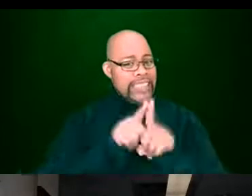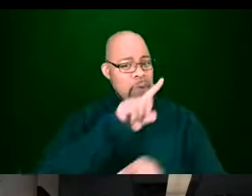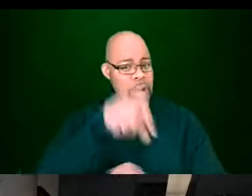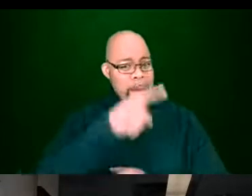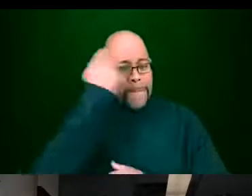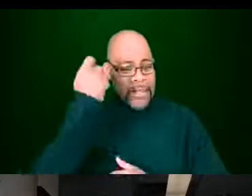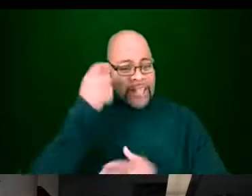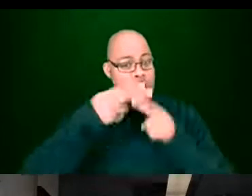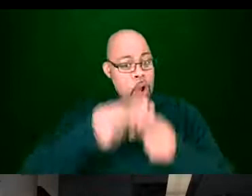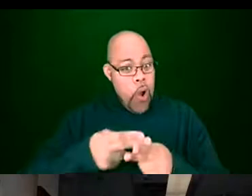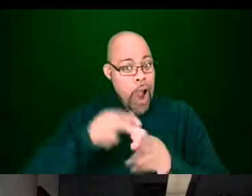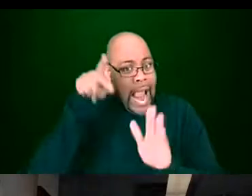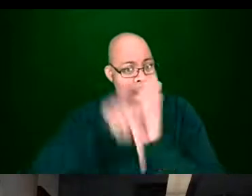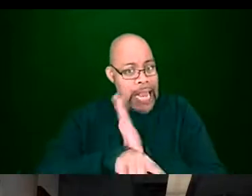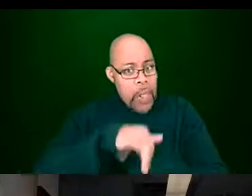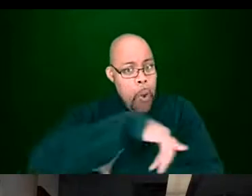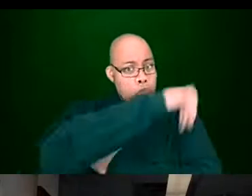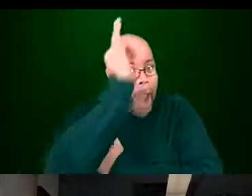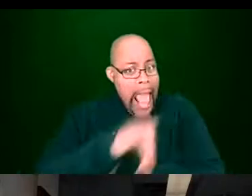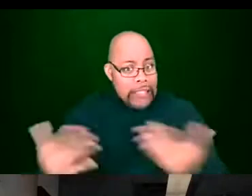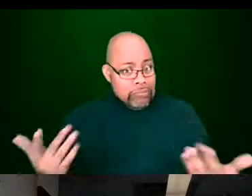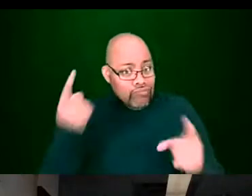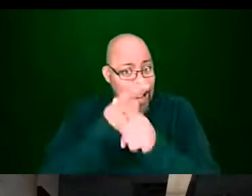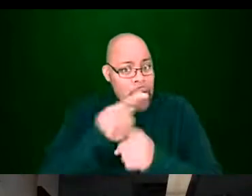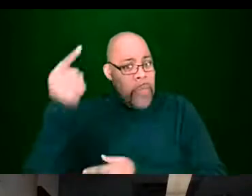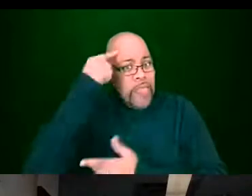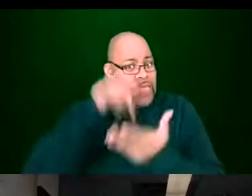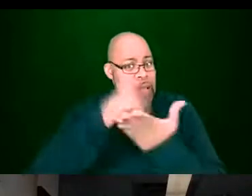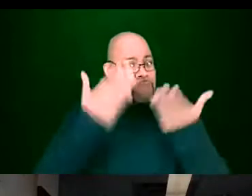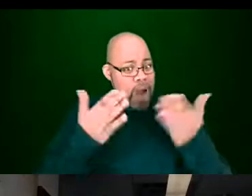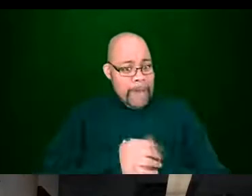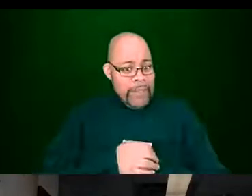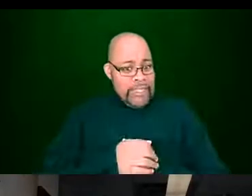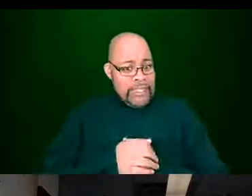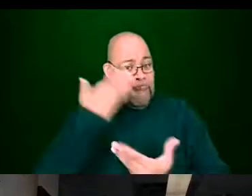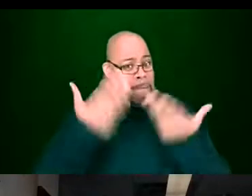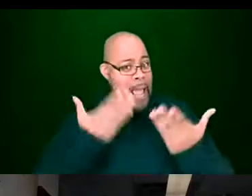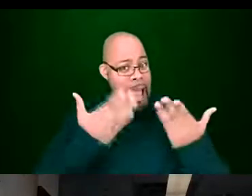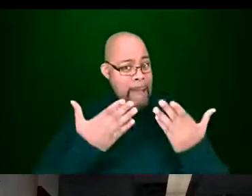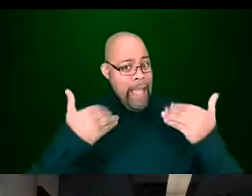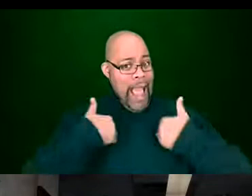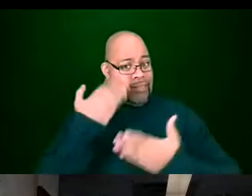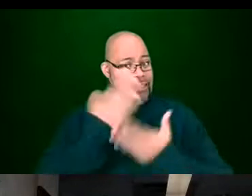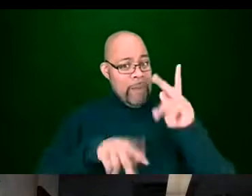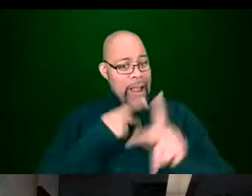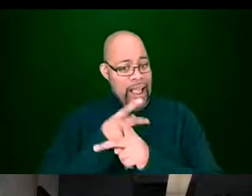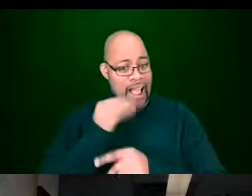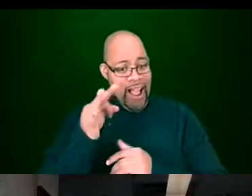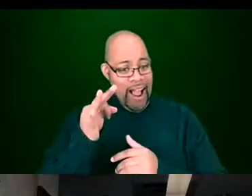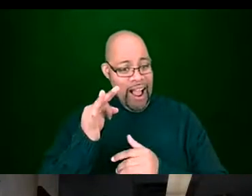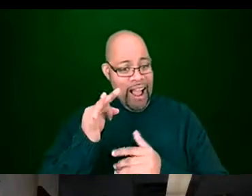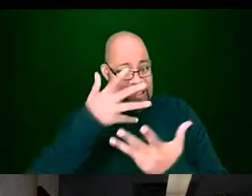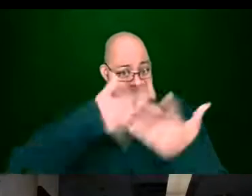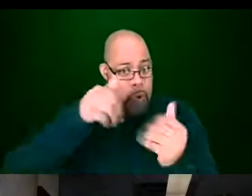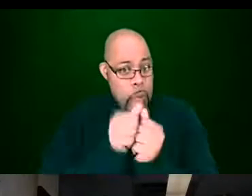because they're called killer whales, right? So you think they probably might have some sort of interaction